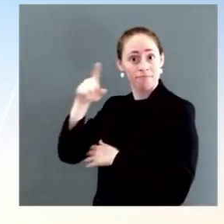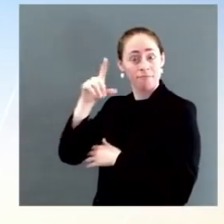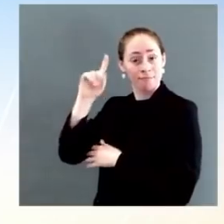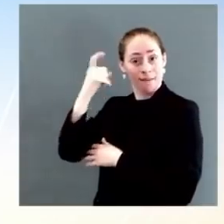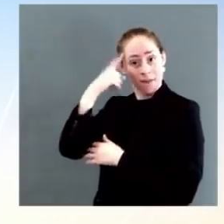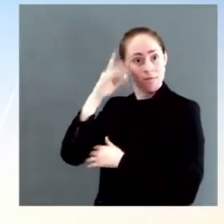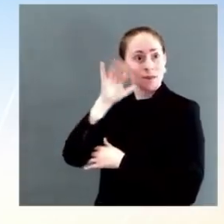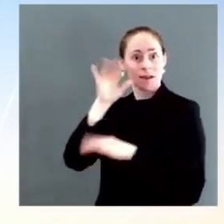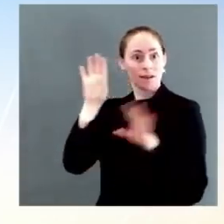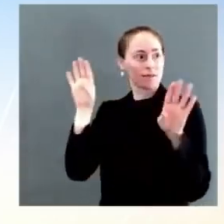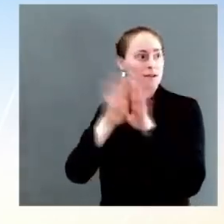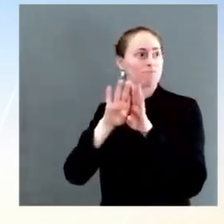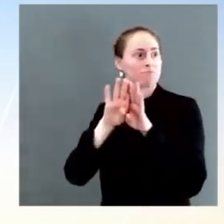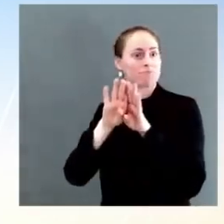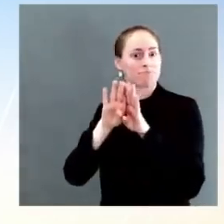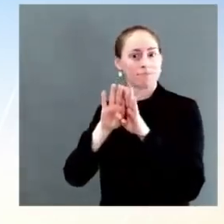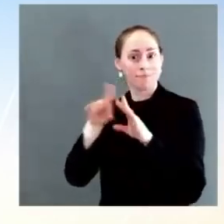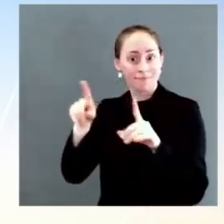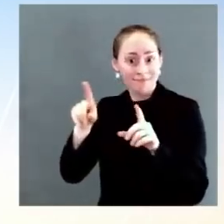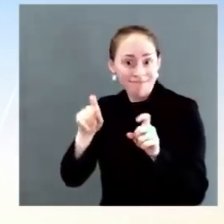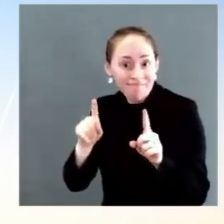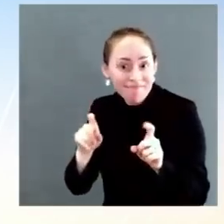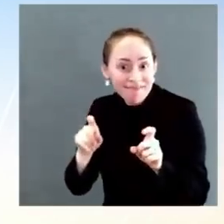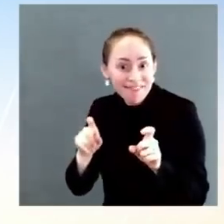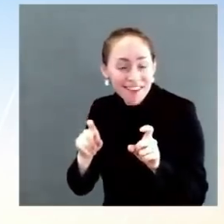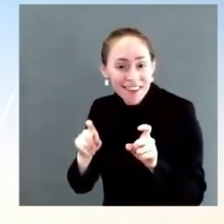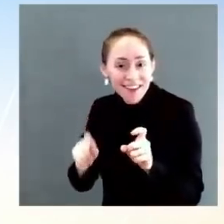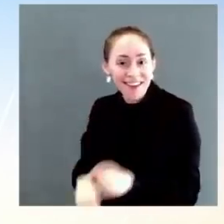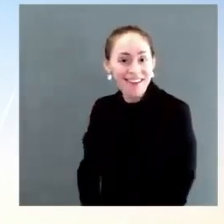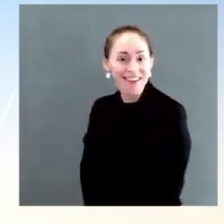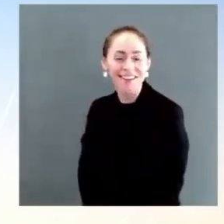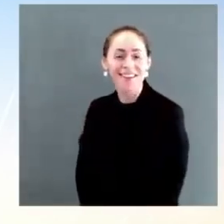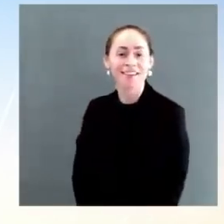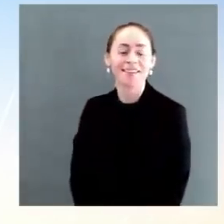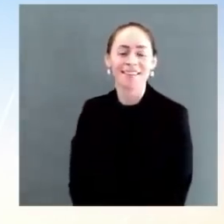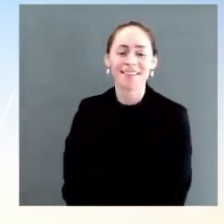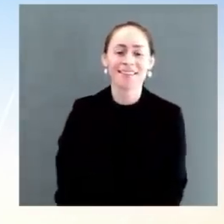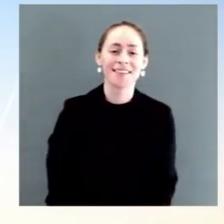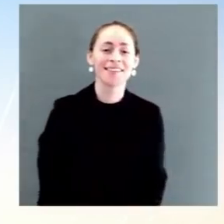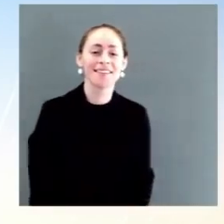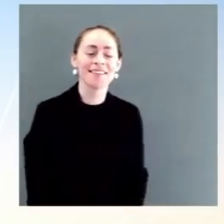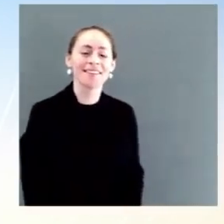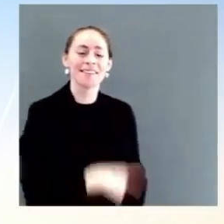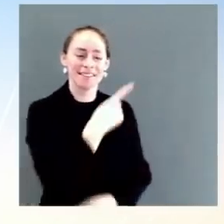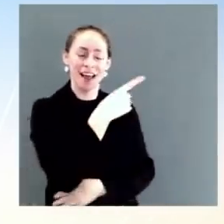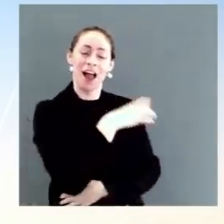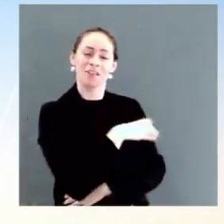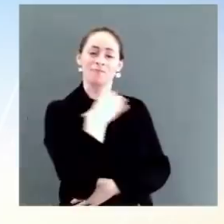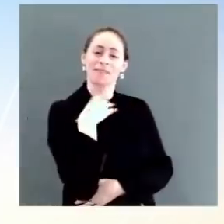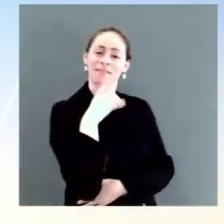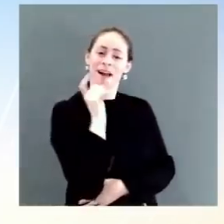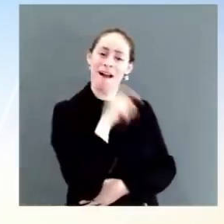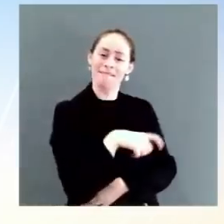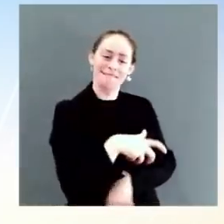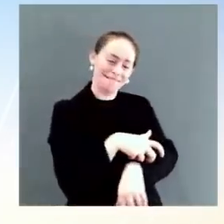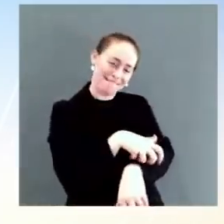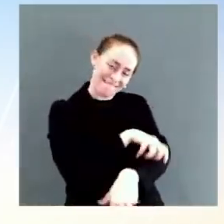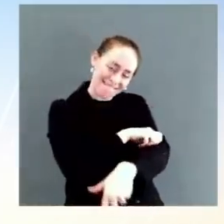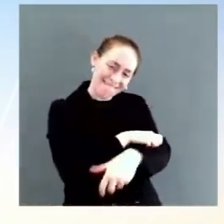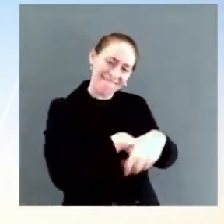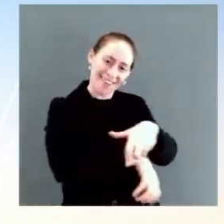to prevent that from happening, but we have every confidence they will move forward and prevent the government from shutting down. One